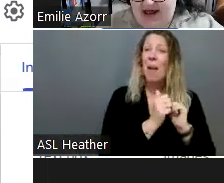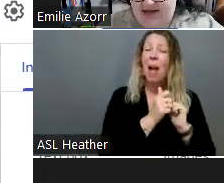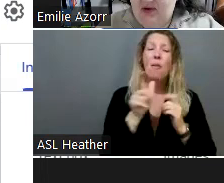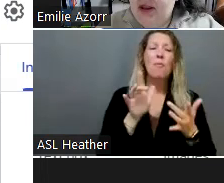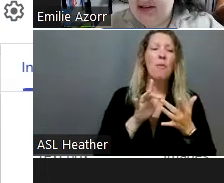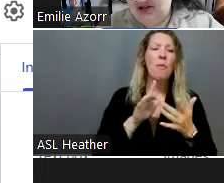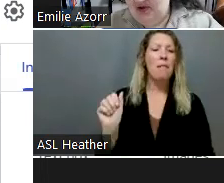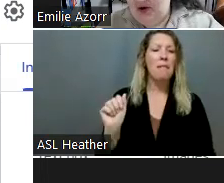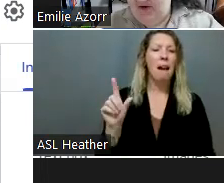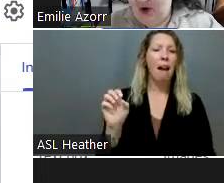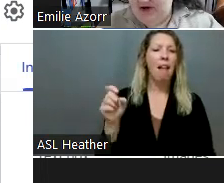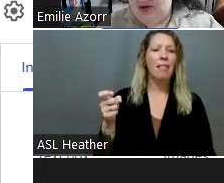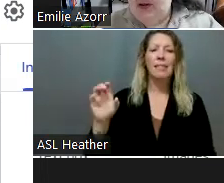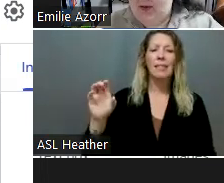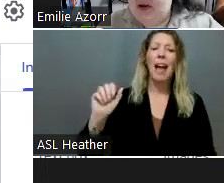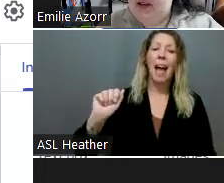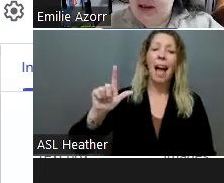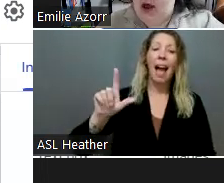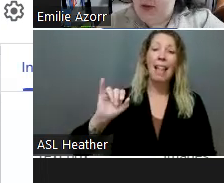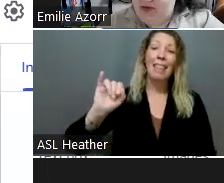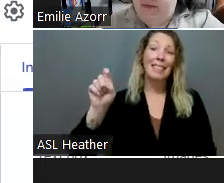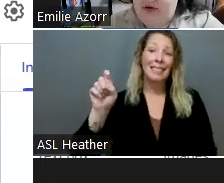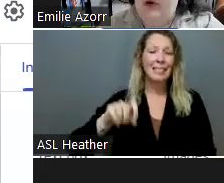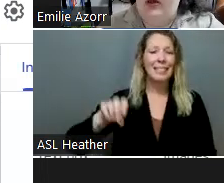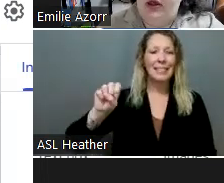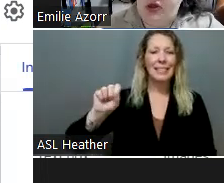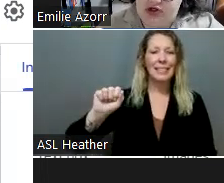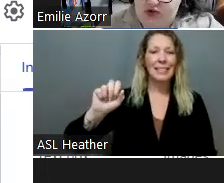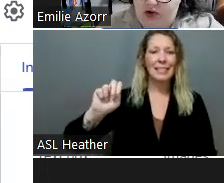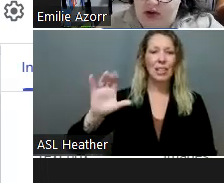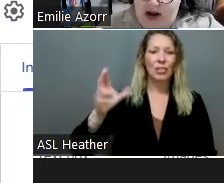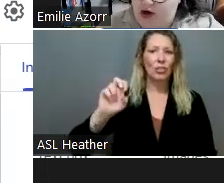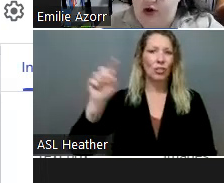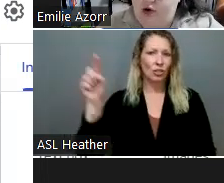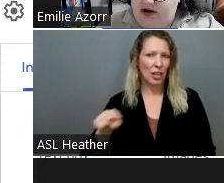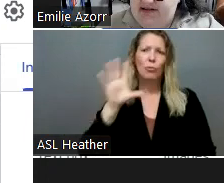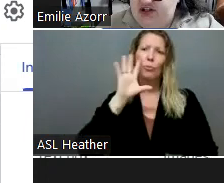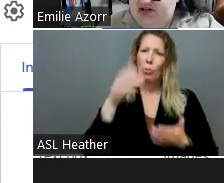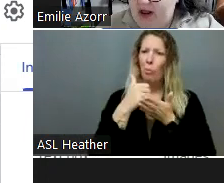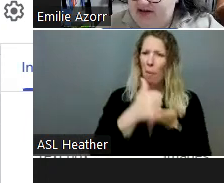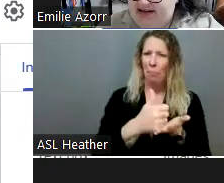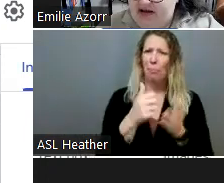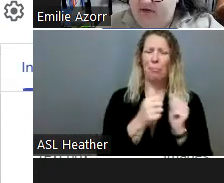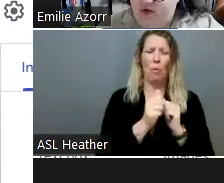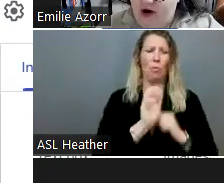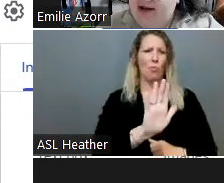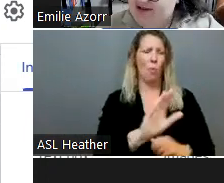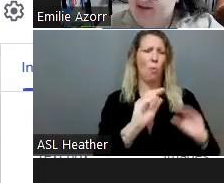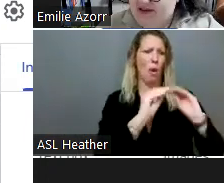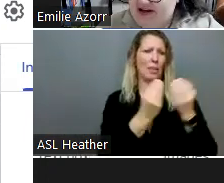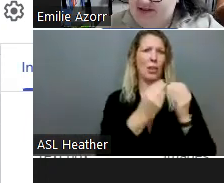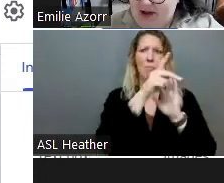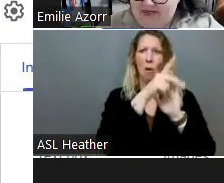and they'll get in touch with one of our Open Doors members that can help you review your tool or your organization's policy